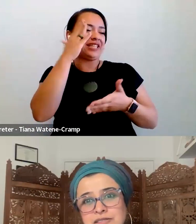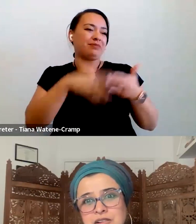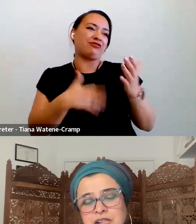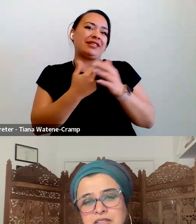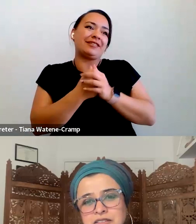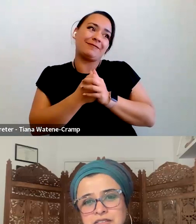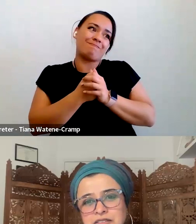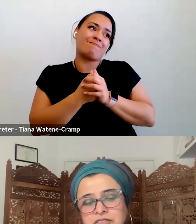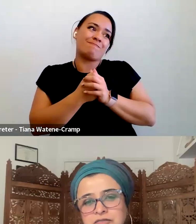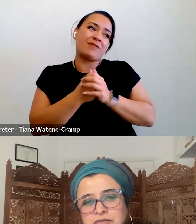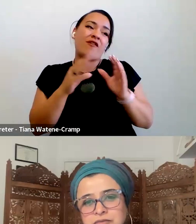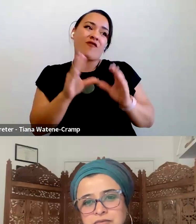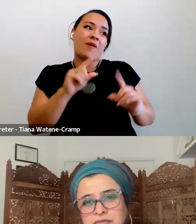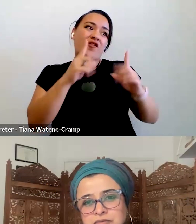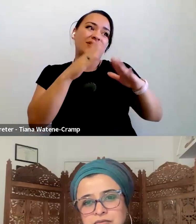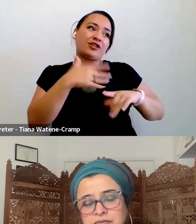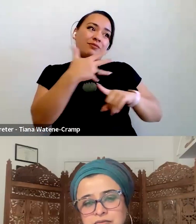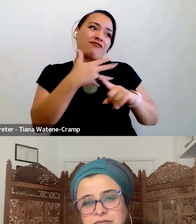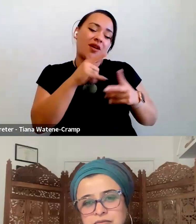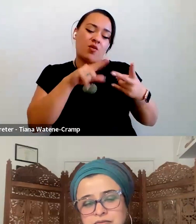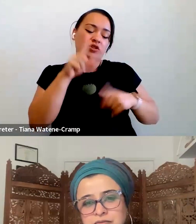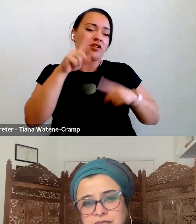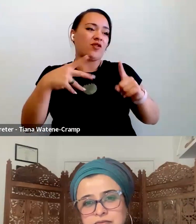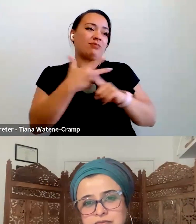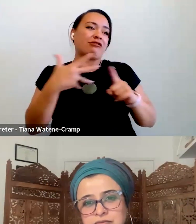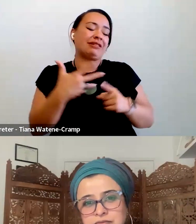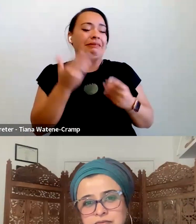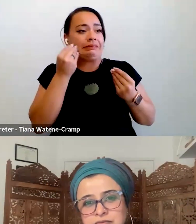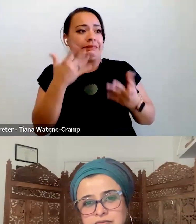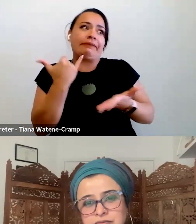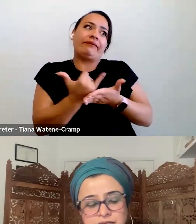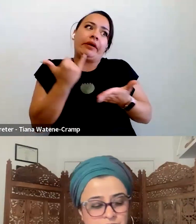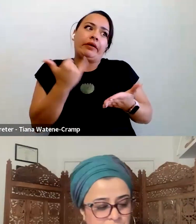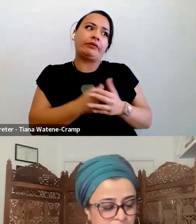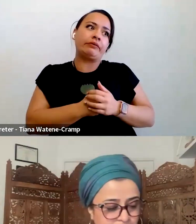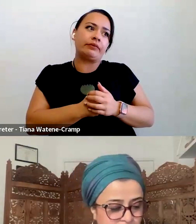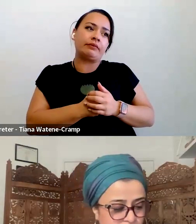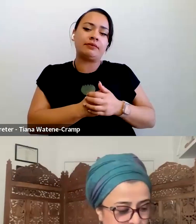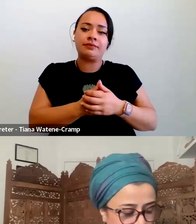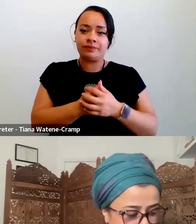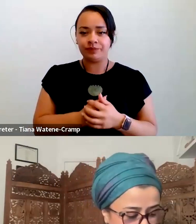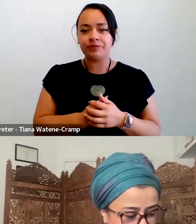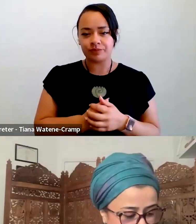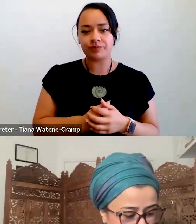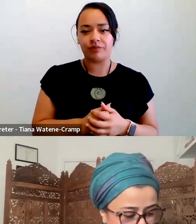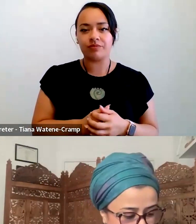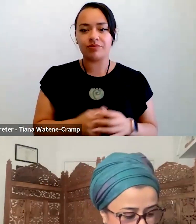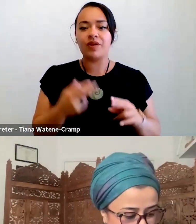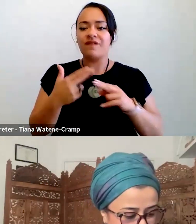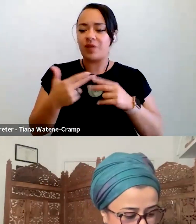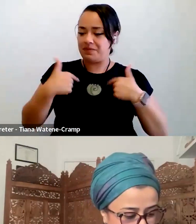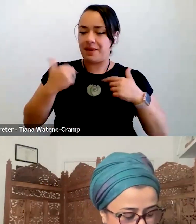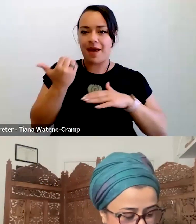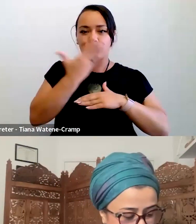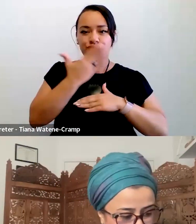comes from a First Nations background or a diverse background to join their board? Look, I think that for me, as an Aboriginal woman,